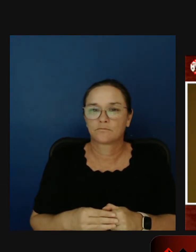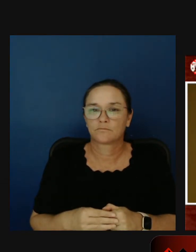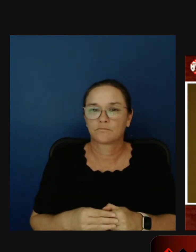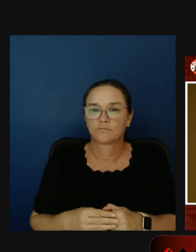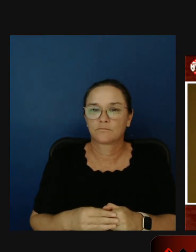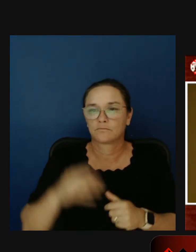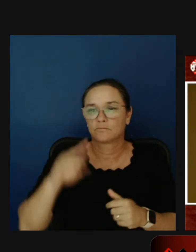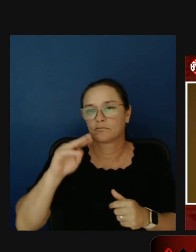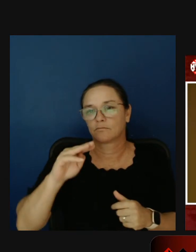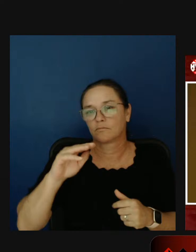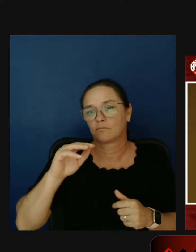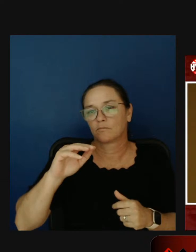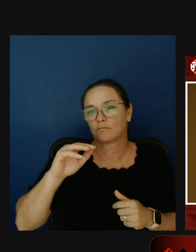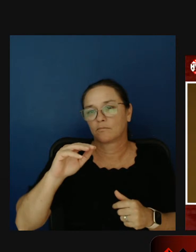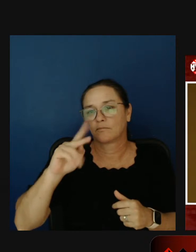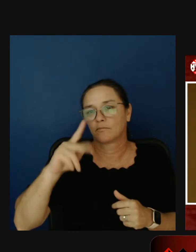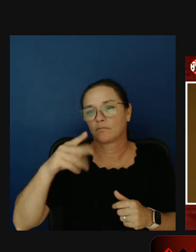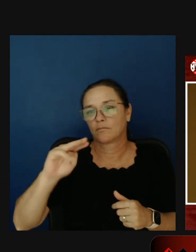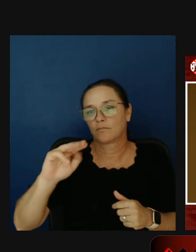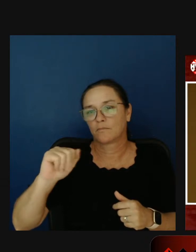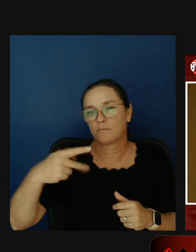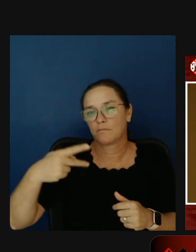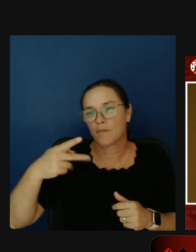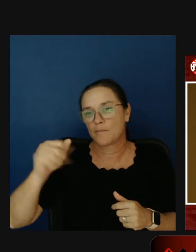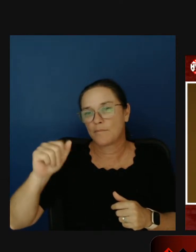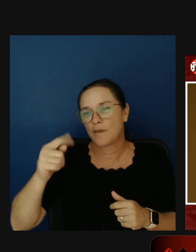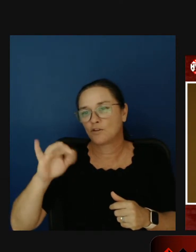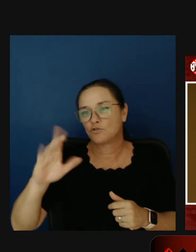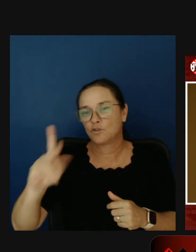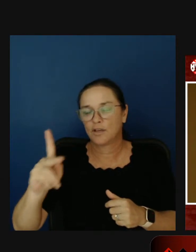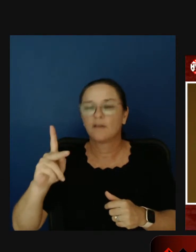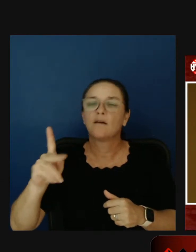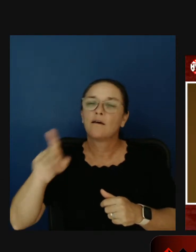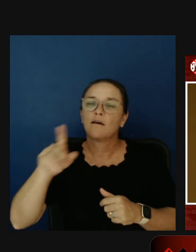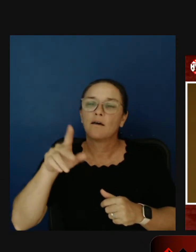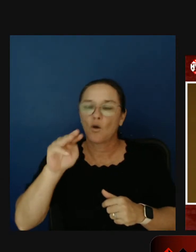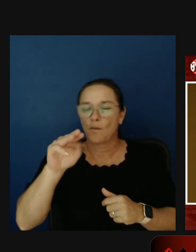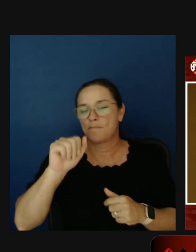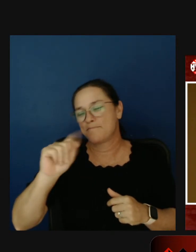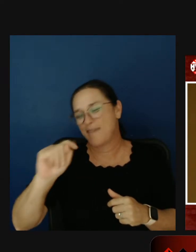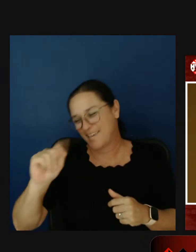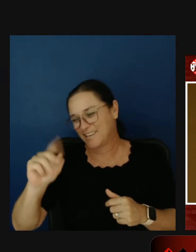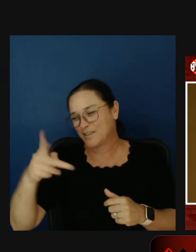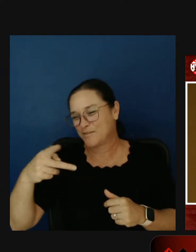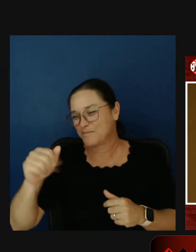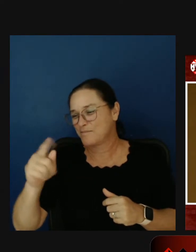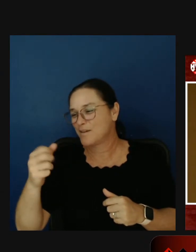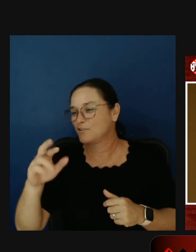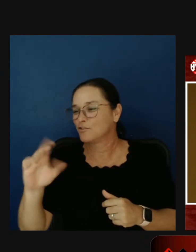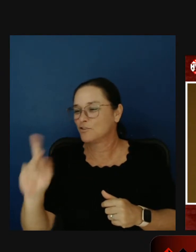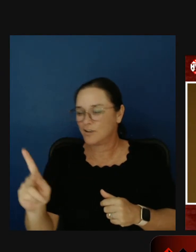Matt Patrick, who's also not here, loves to put out his thermal maps. So this is from